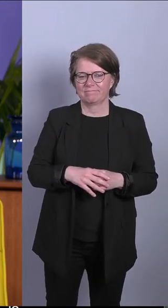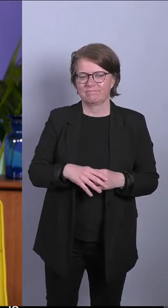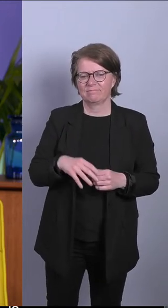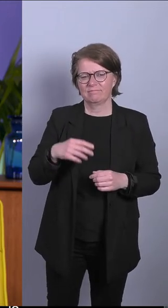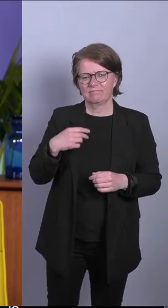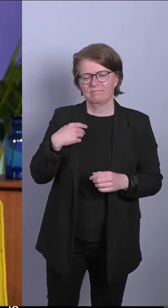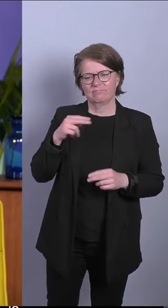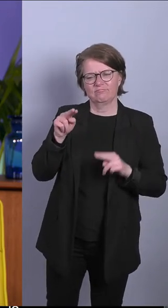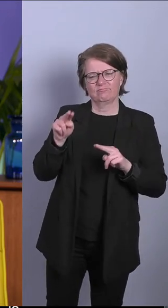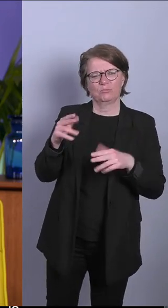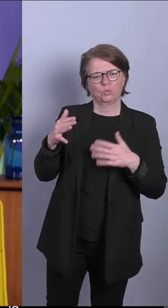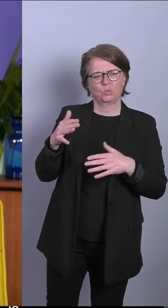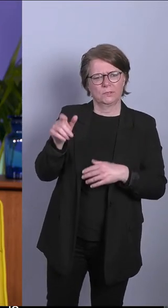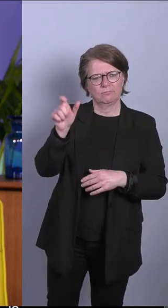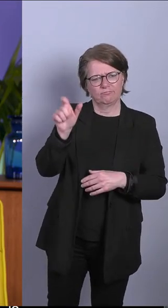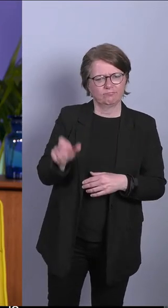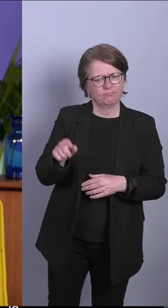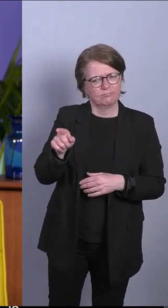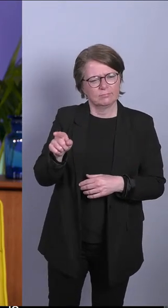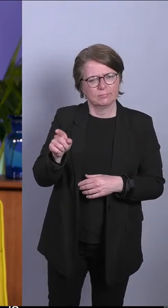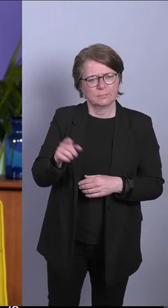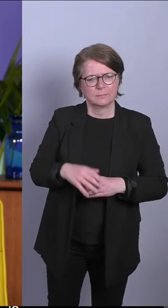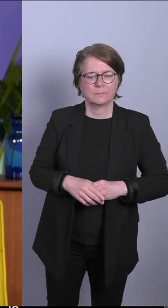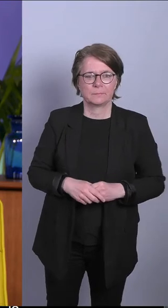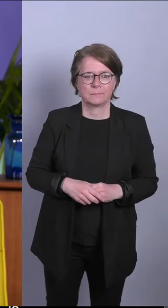with this I feel that we have a very solid foundation.